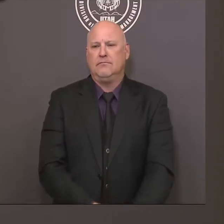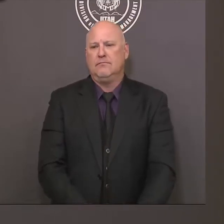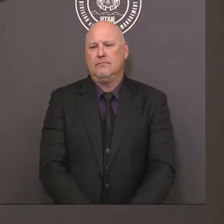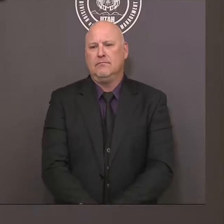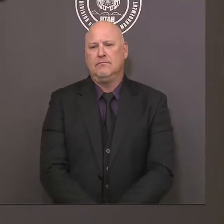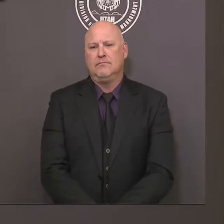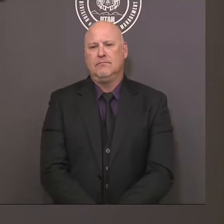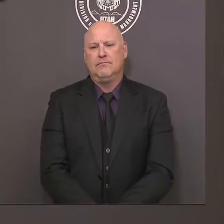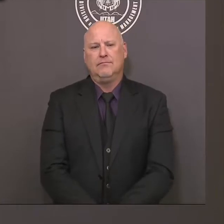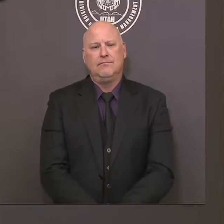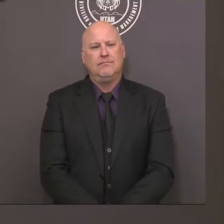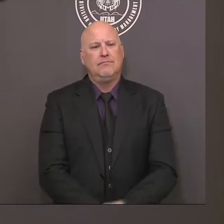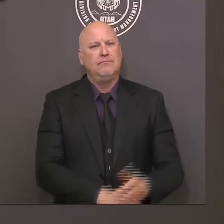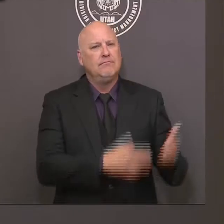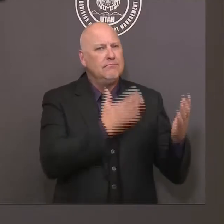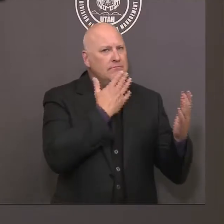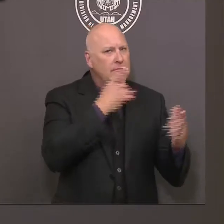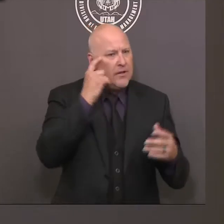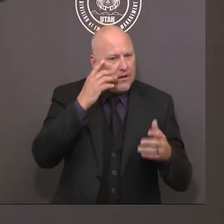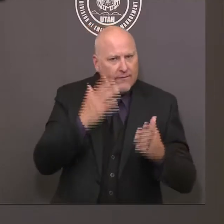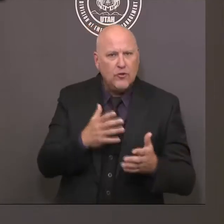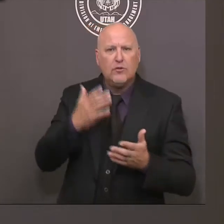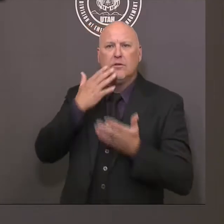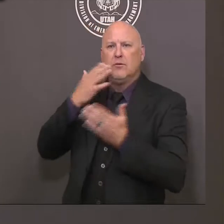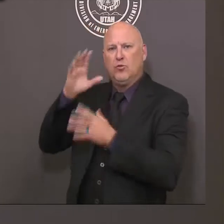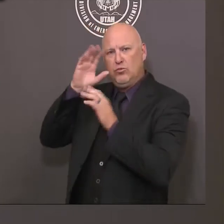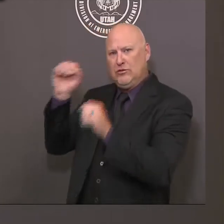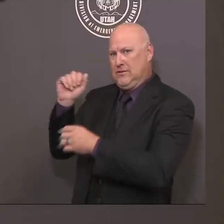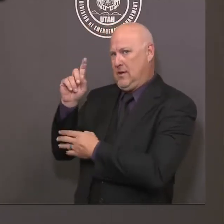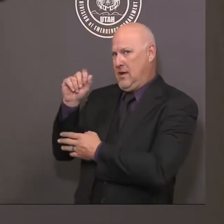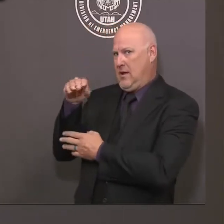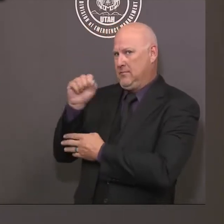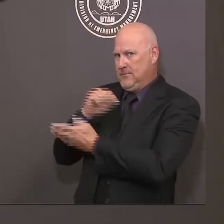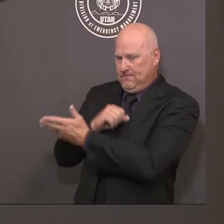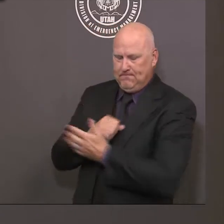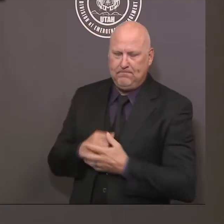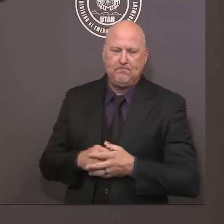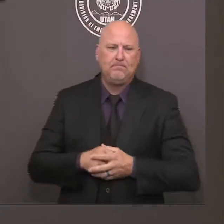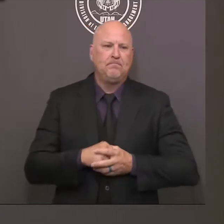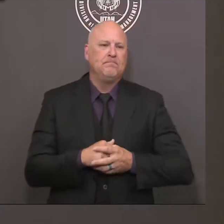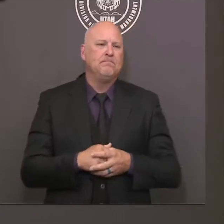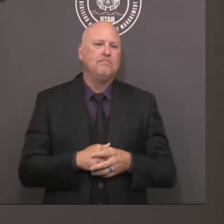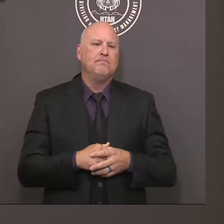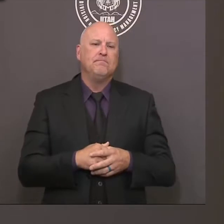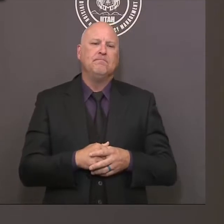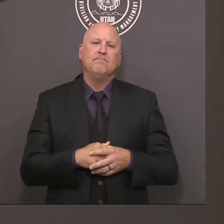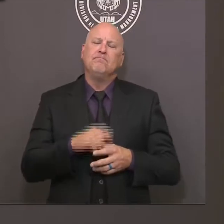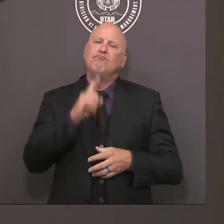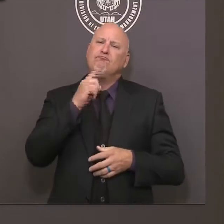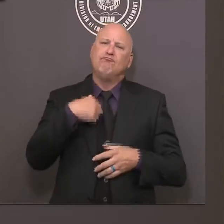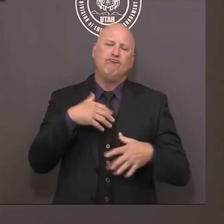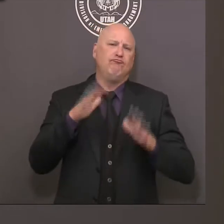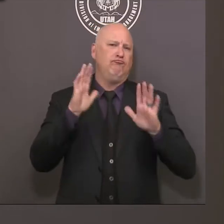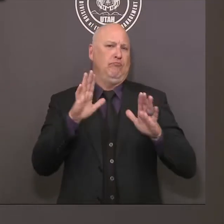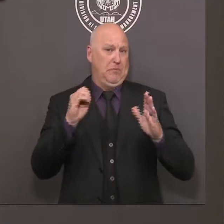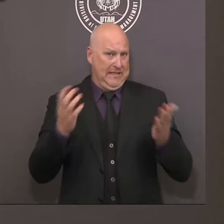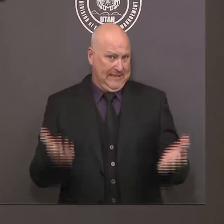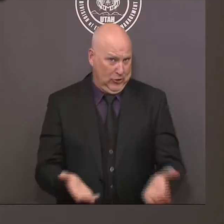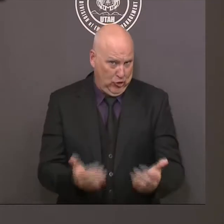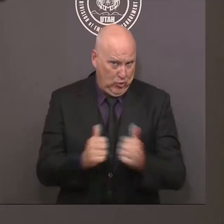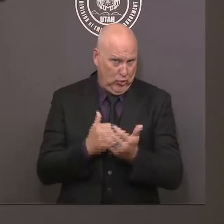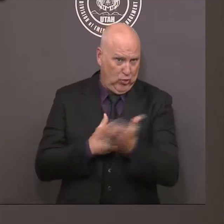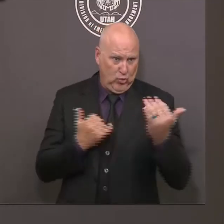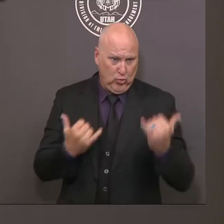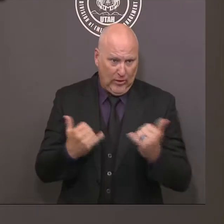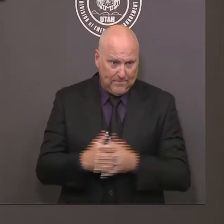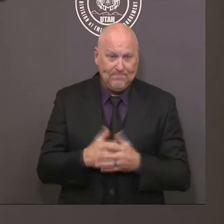Thank you, Governor. Thank you, President Adams. It's great to be with you today. 2020, I think all of us recognize,